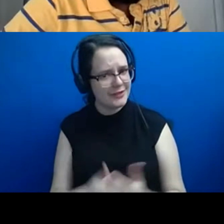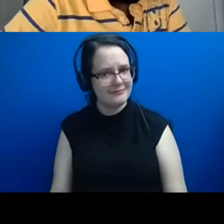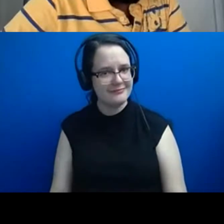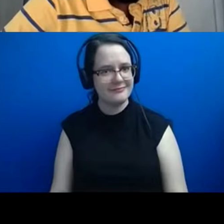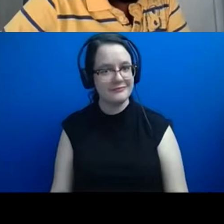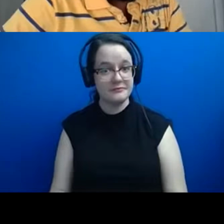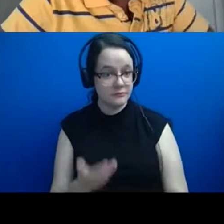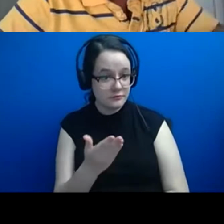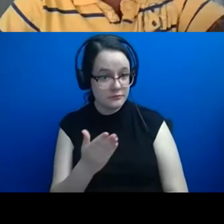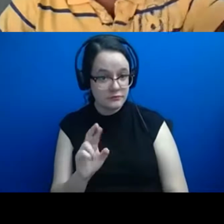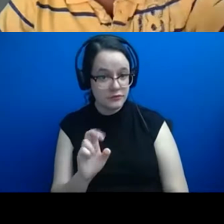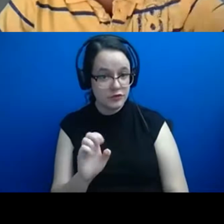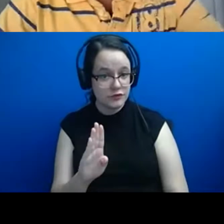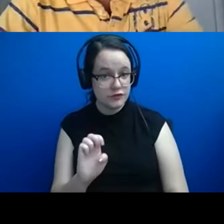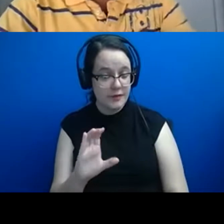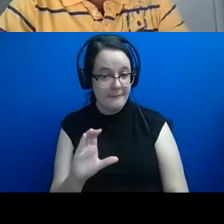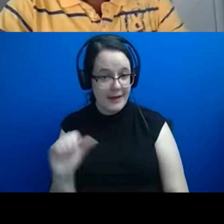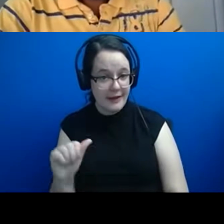Rebecca?